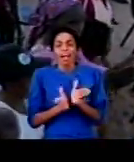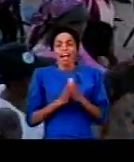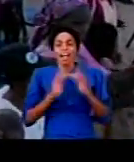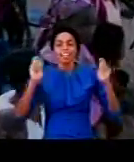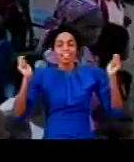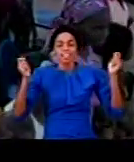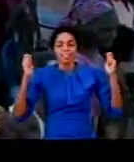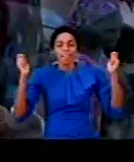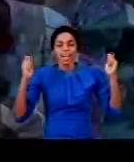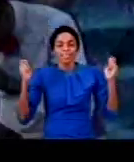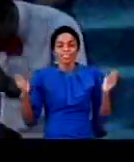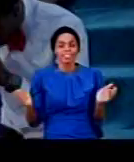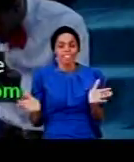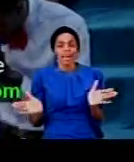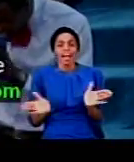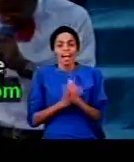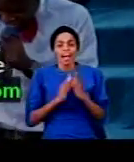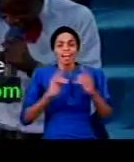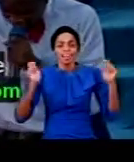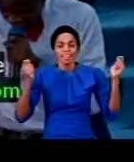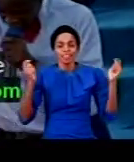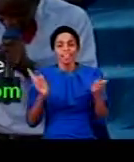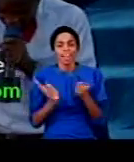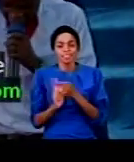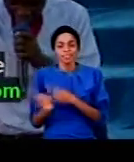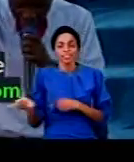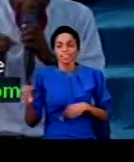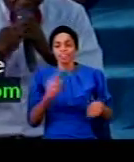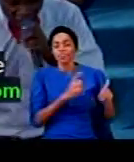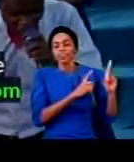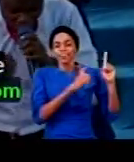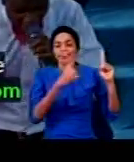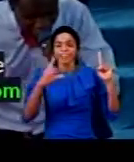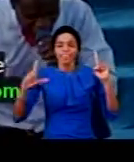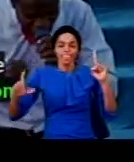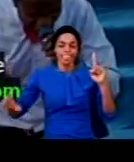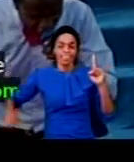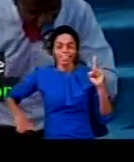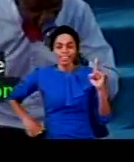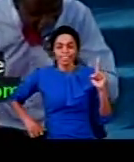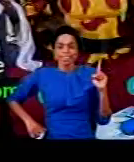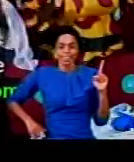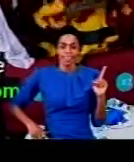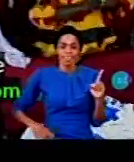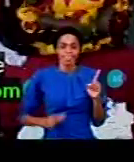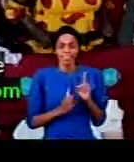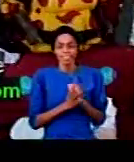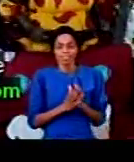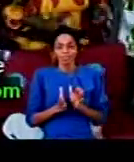hallelujah, hallelujah, hallelujah, hallelujah, hallelujah, hallelujah, hallelujah, hallelujah, hallelujah, hallelujah, hallelujah, hallelujah, hallelujah, hallelujah, hallelujah, hallelujah, hallelujah, hallelujah,